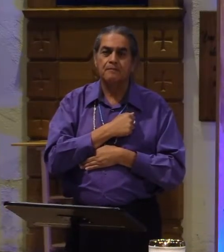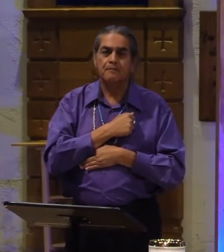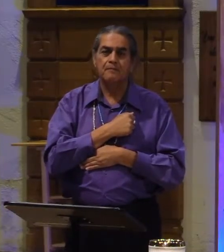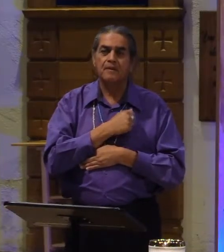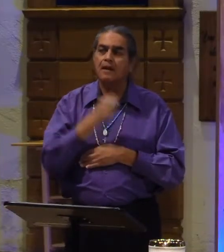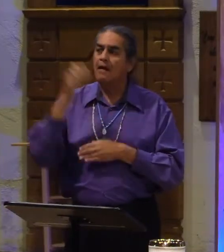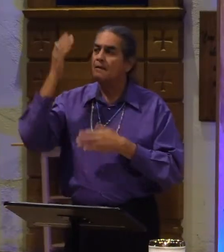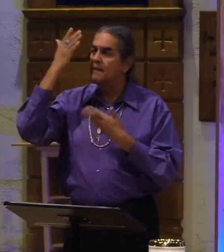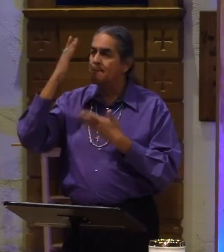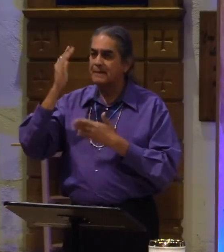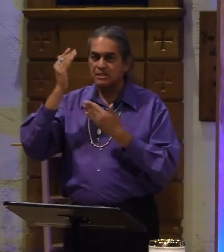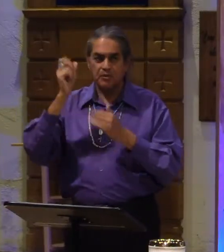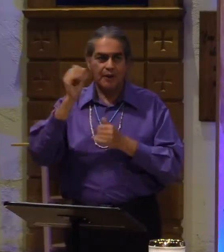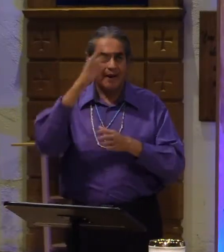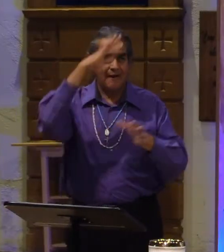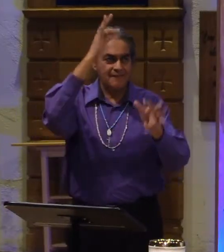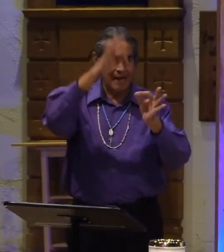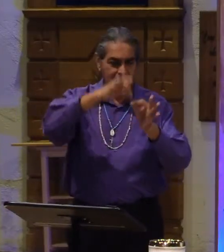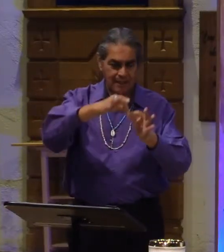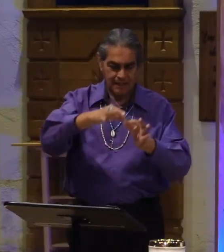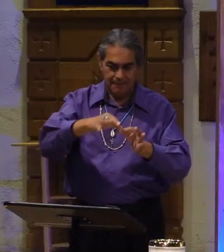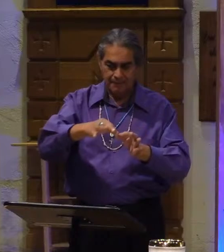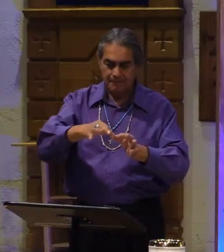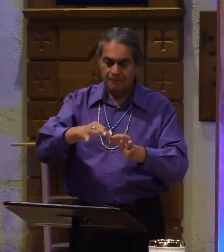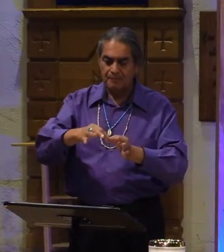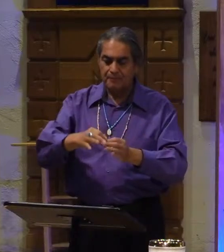The mystery of faith.